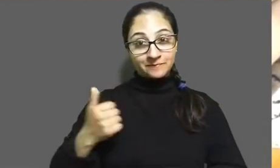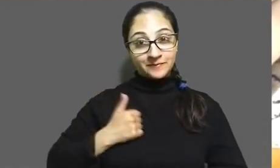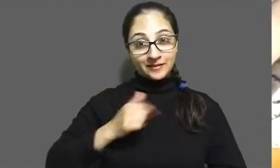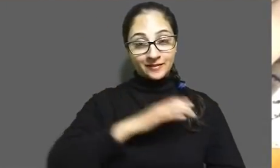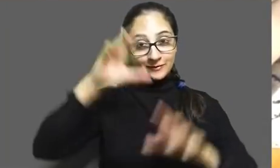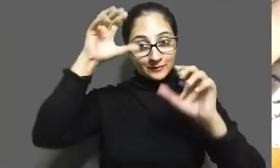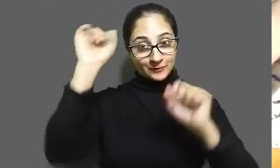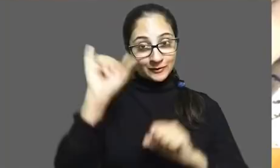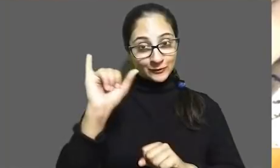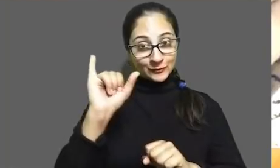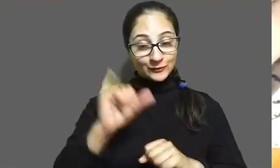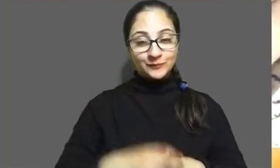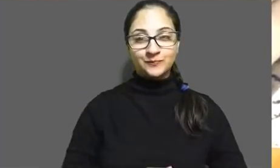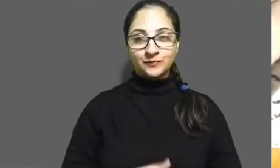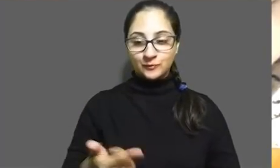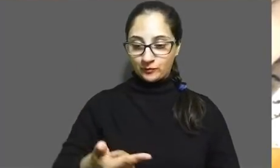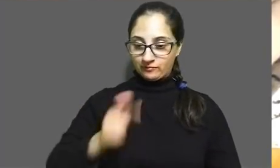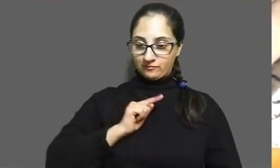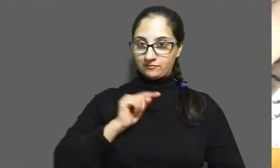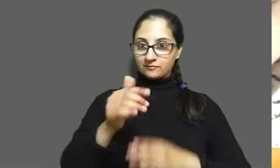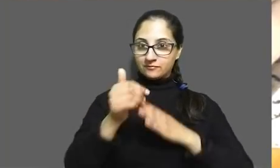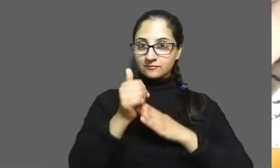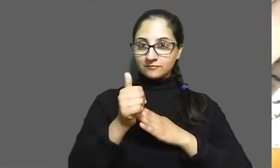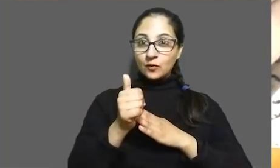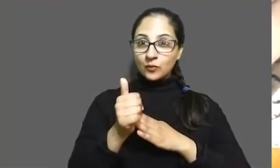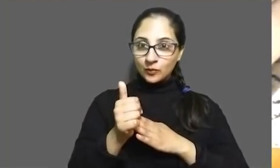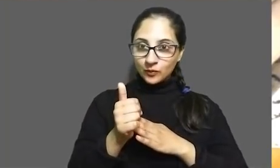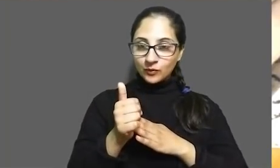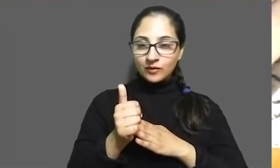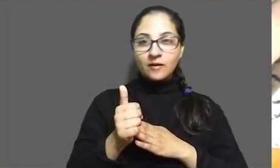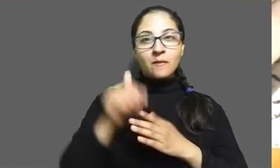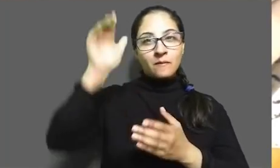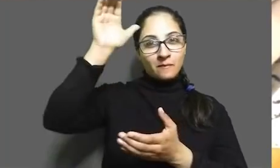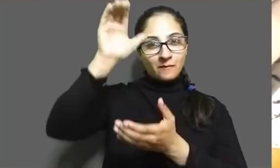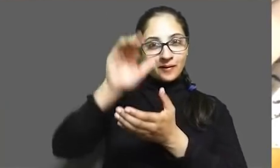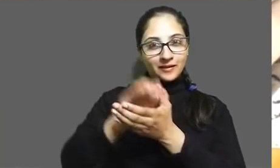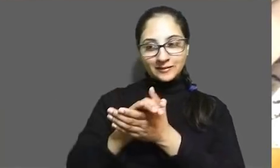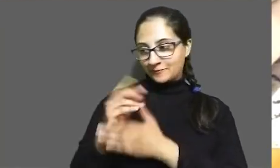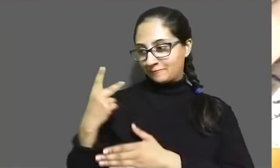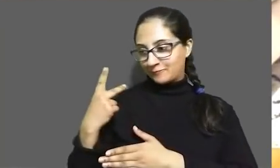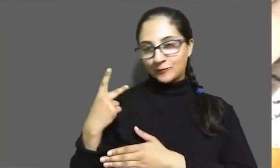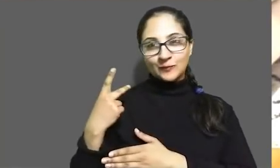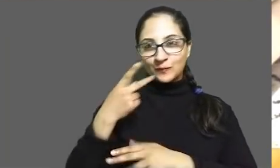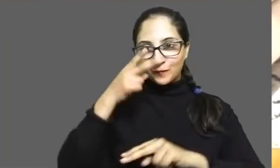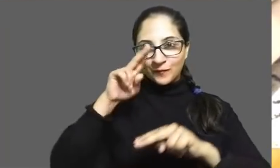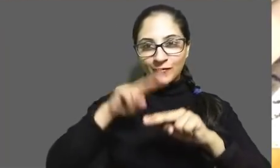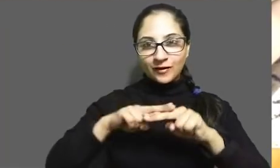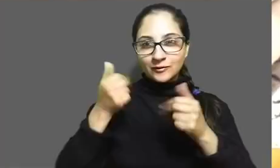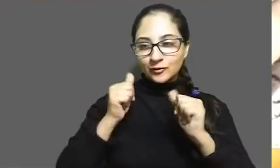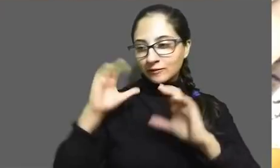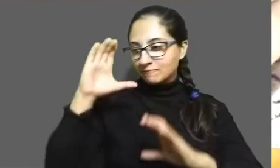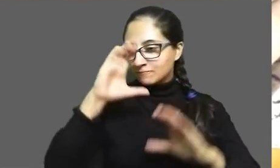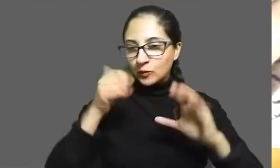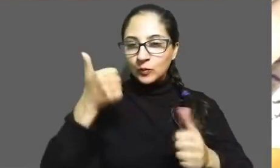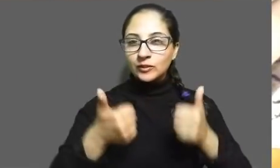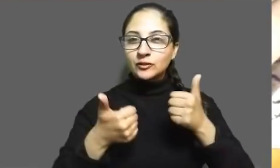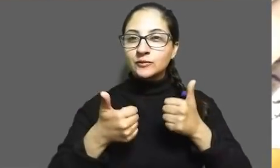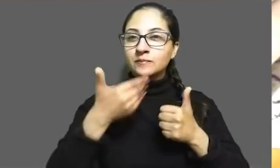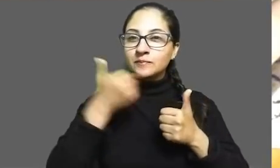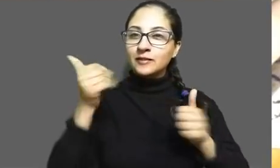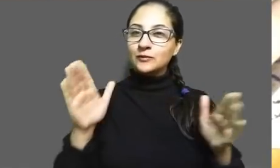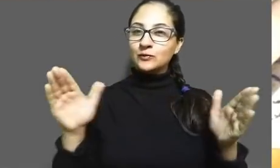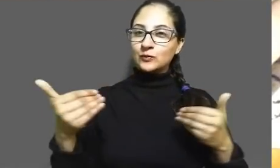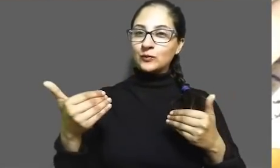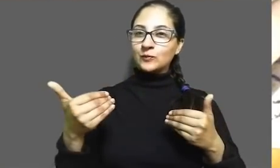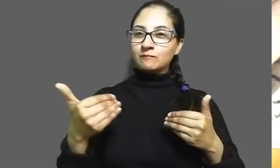on for us. My husband and I had so much fun going through different parts of our home to find the right background